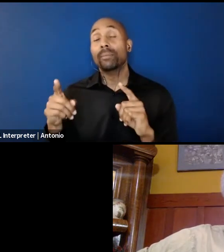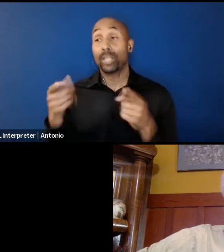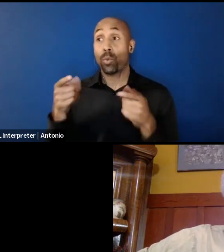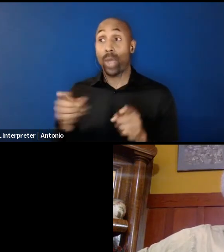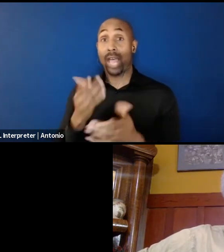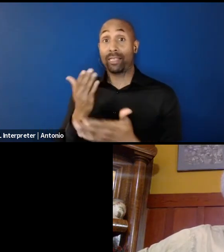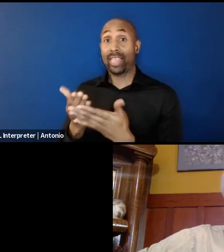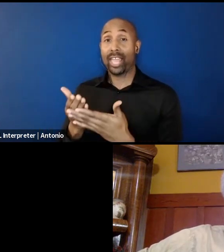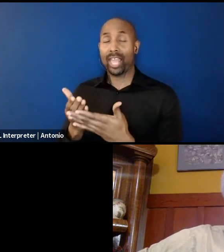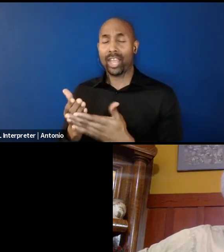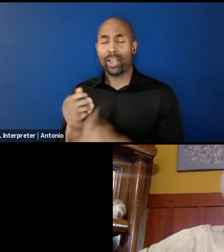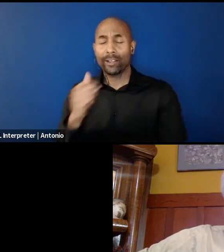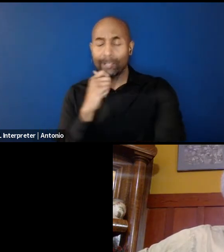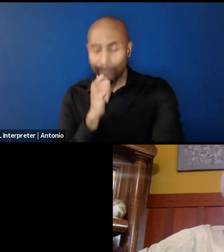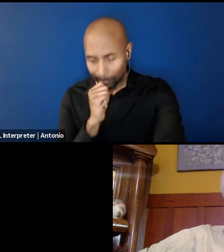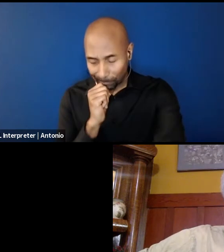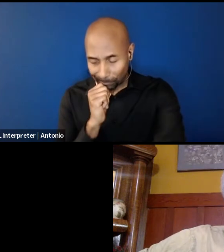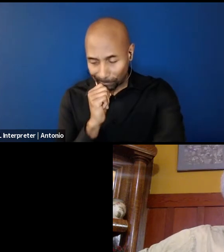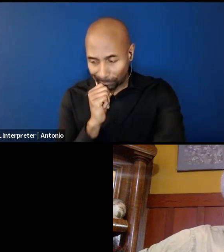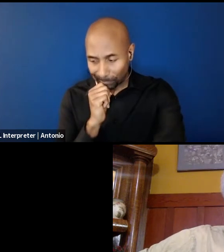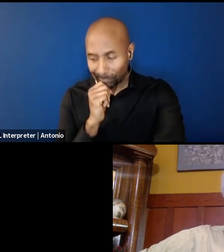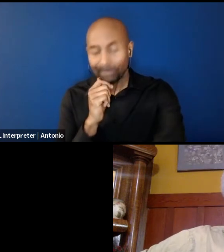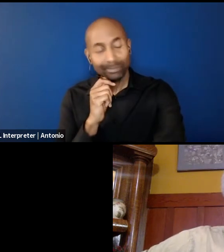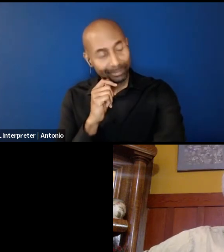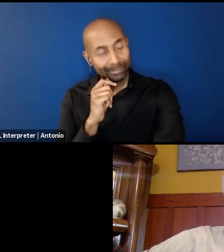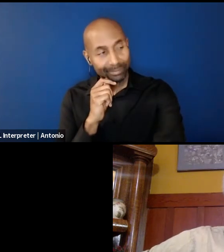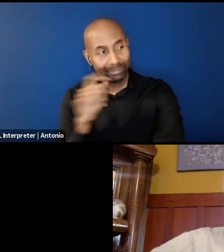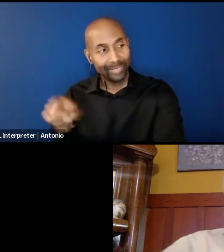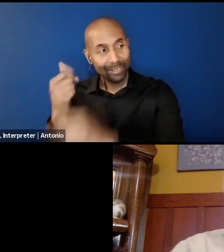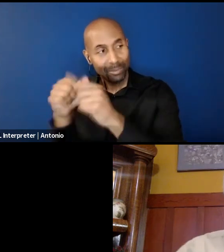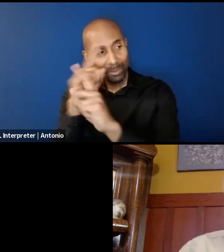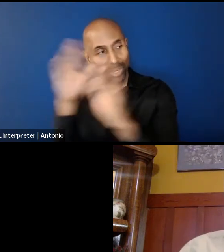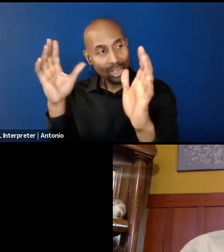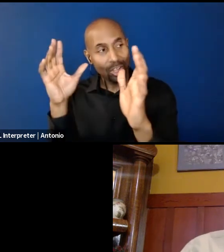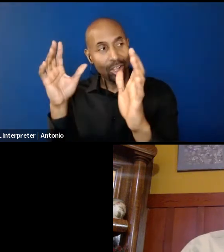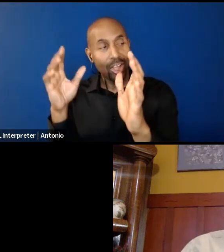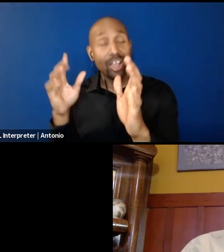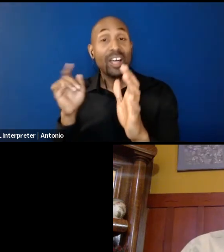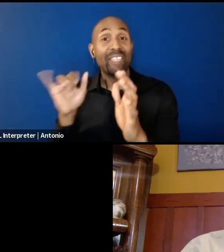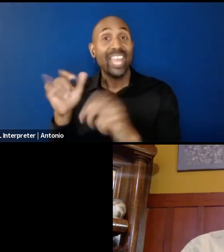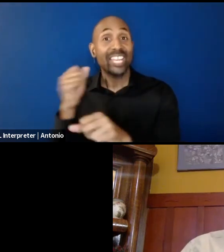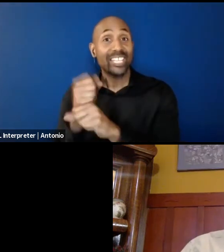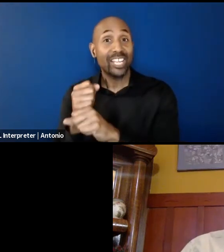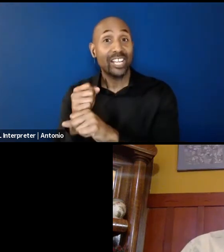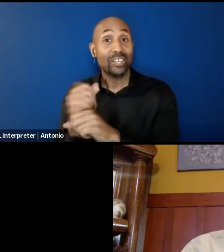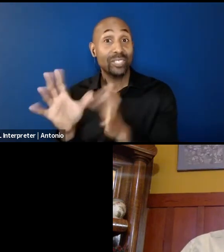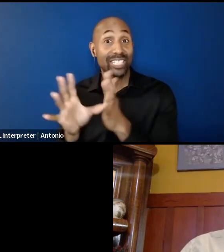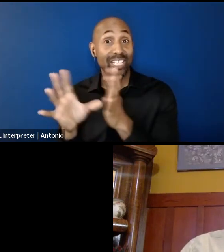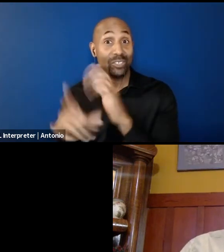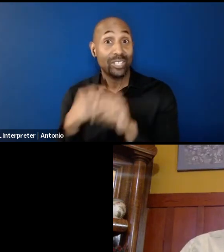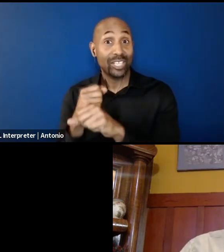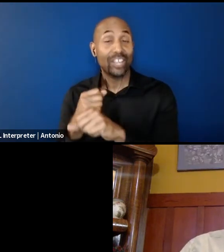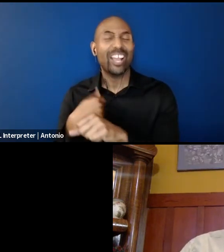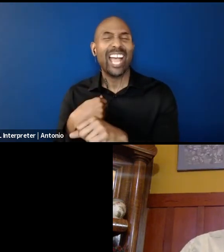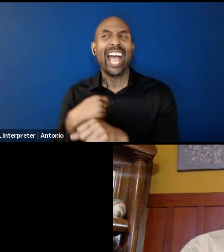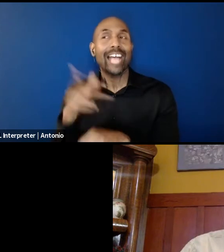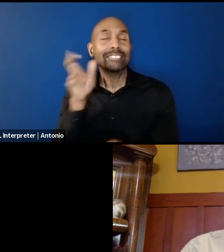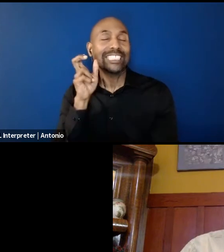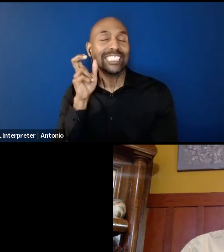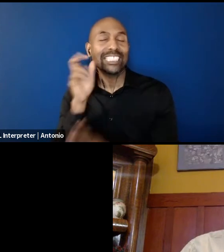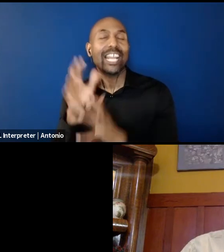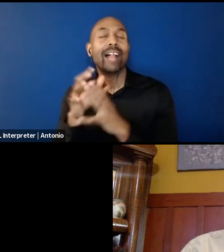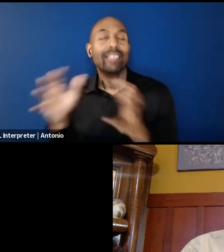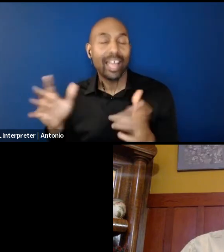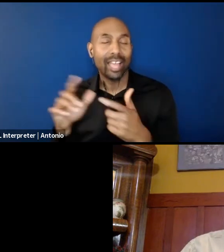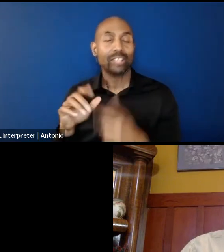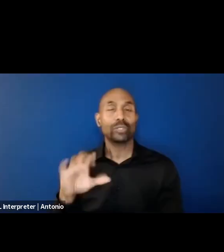I listened a lot that year to Charles Mingus's album, The Black Saint and the Sinner Lady.